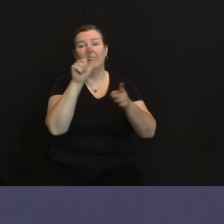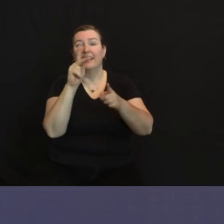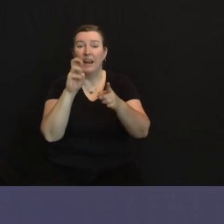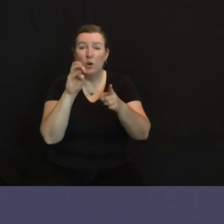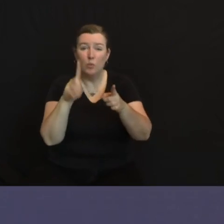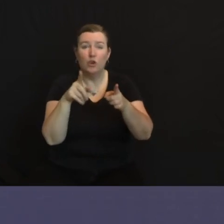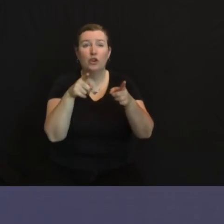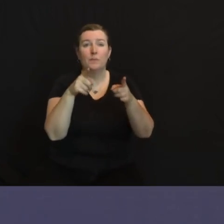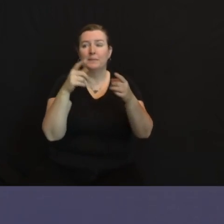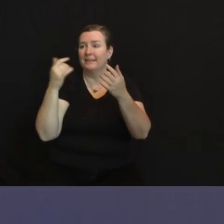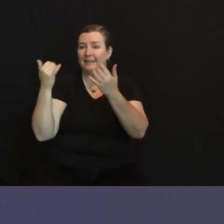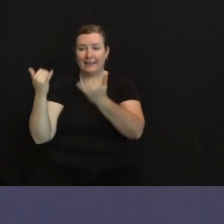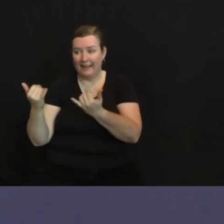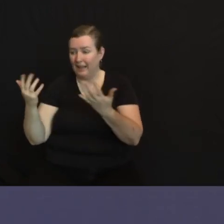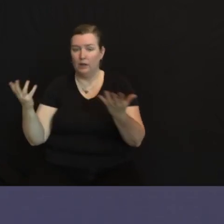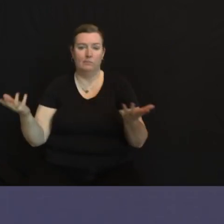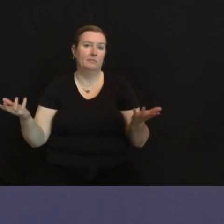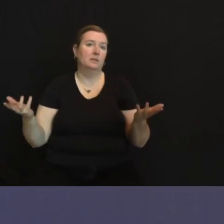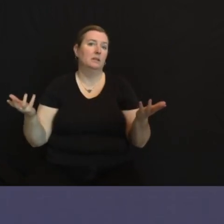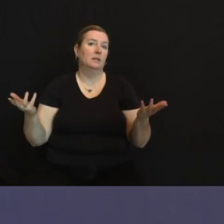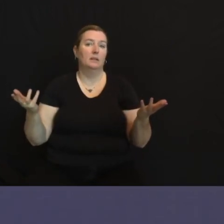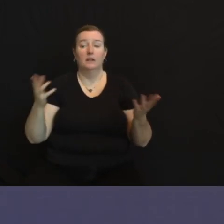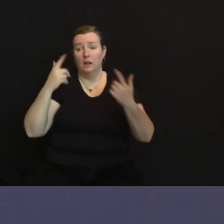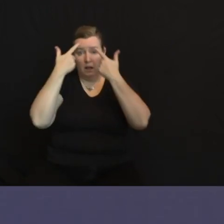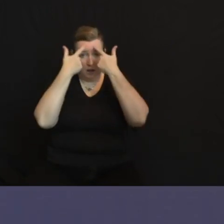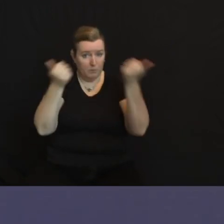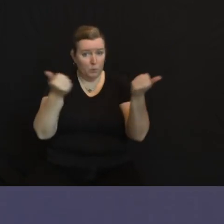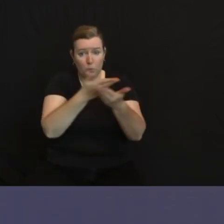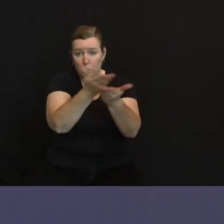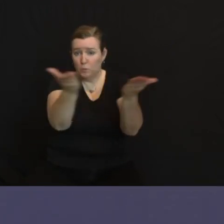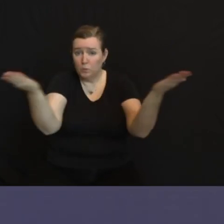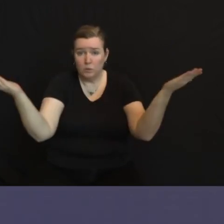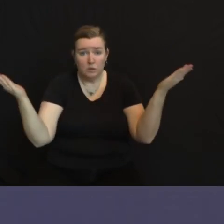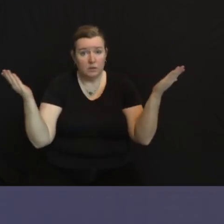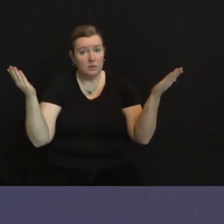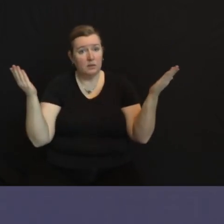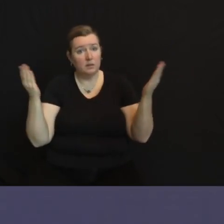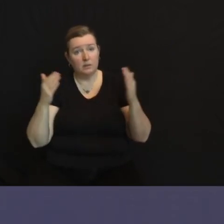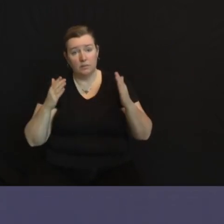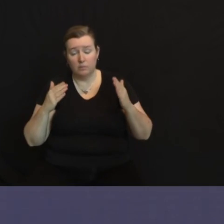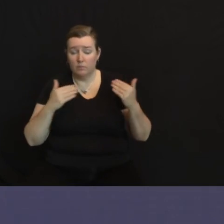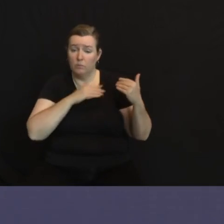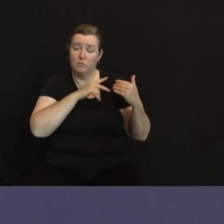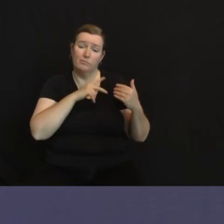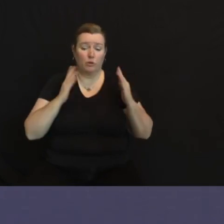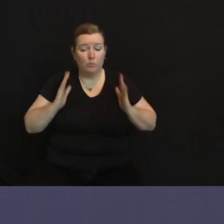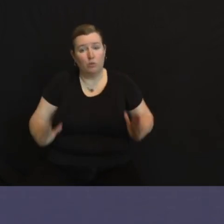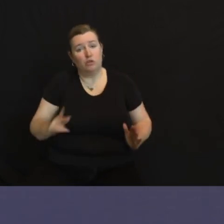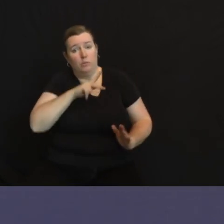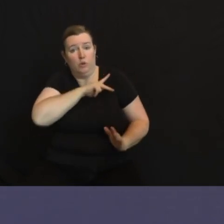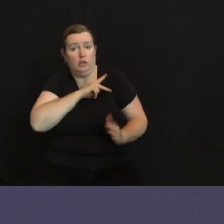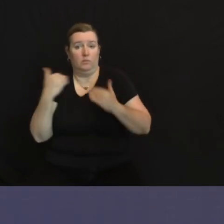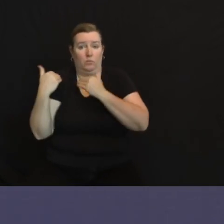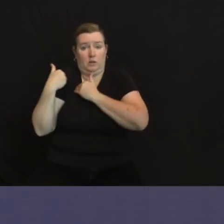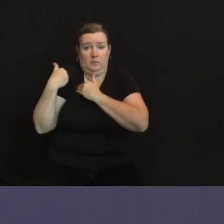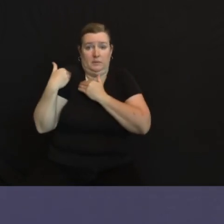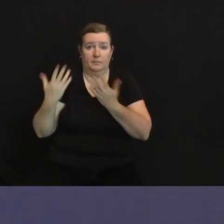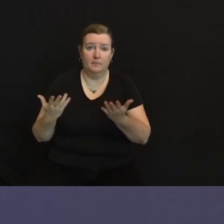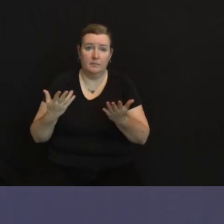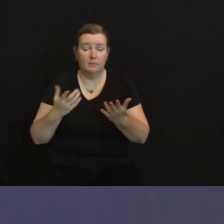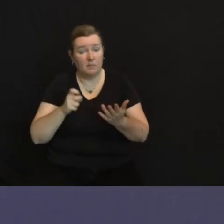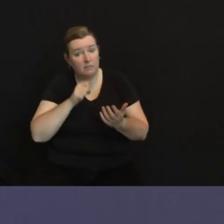it's personal at this point. It's up to all of us, right? Personal responsibility. Battle through that fatigue. The cold weather is not our